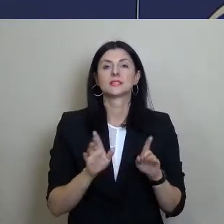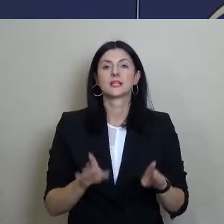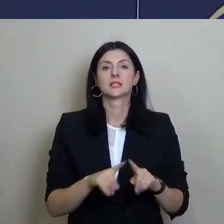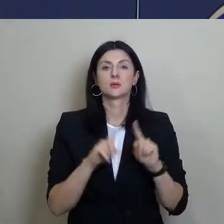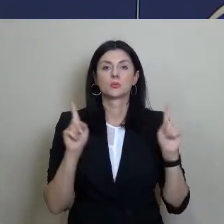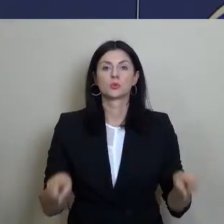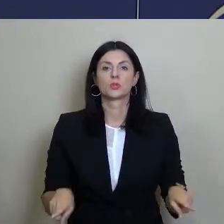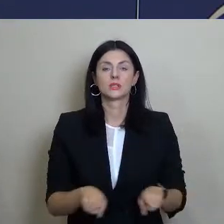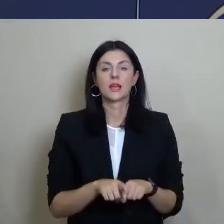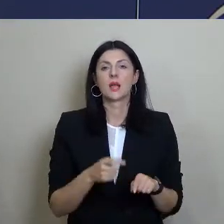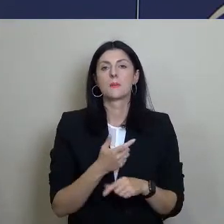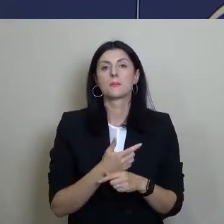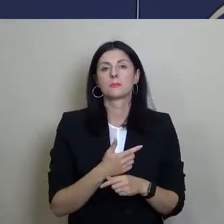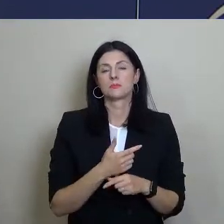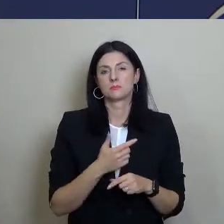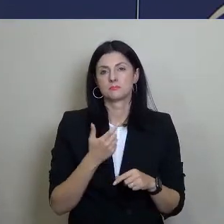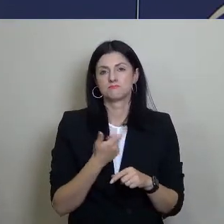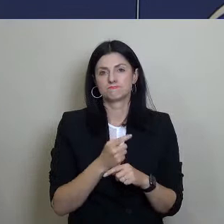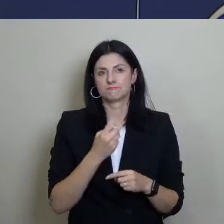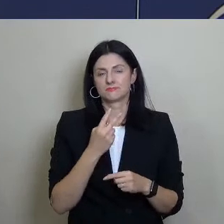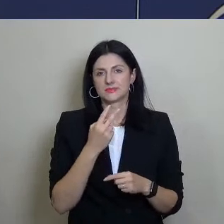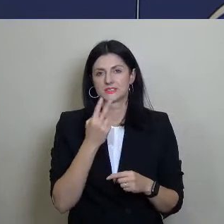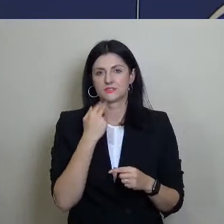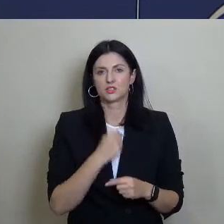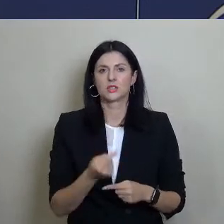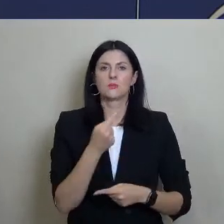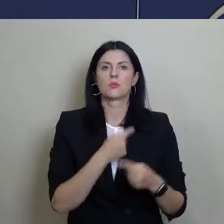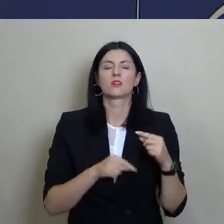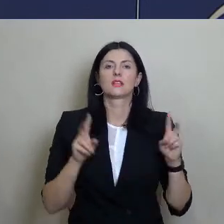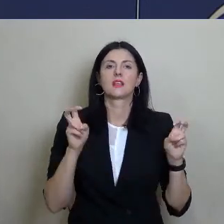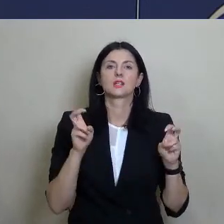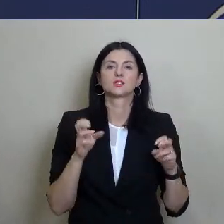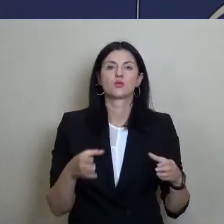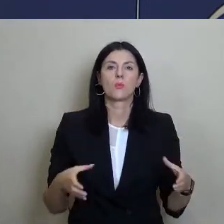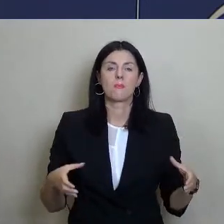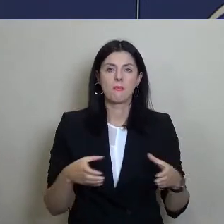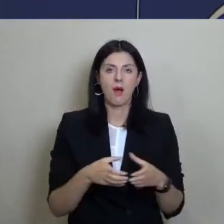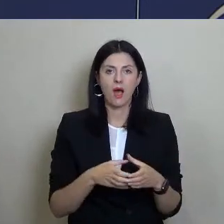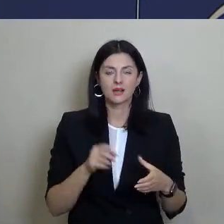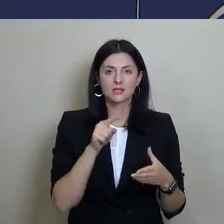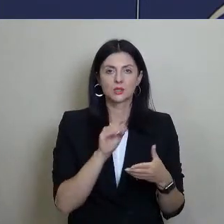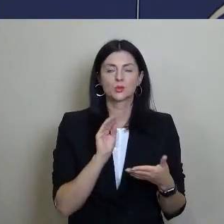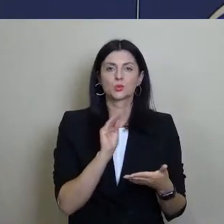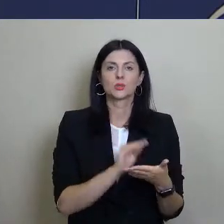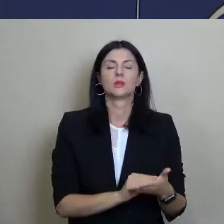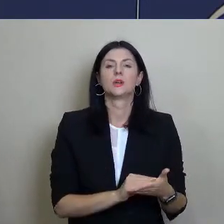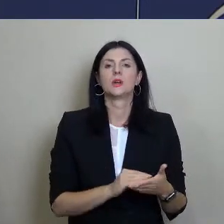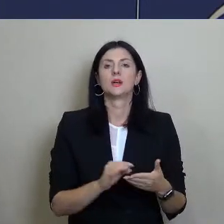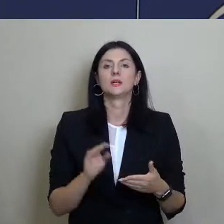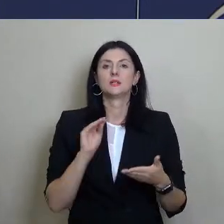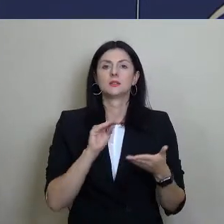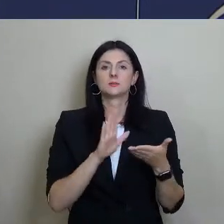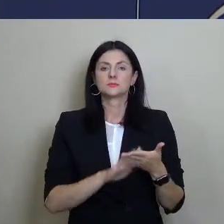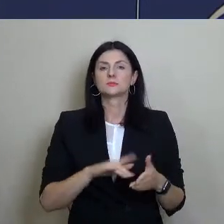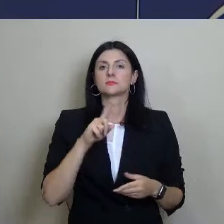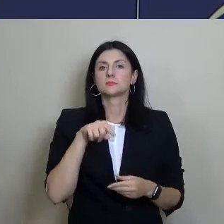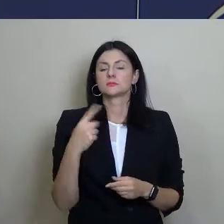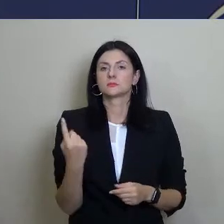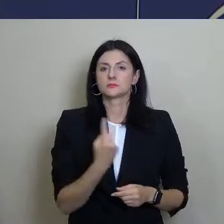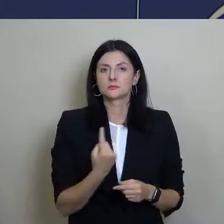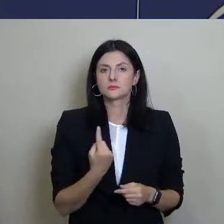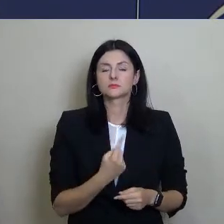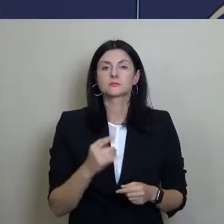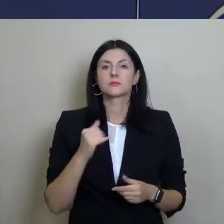to come up with a ballot that would be more or less similar to what the voters have